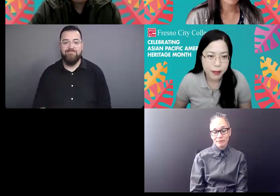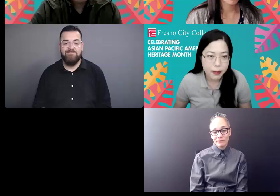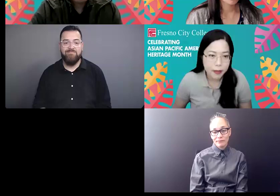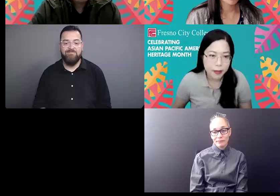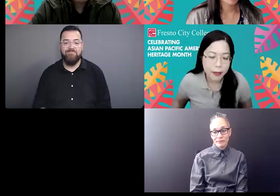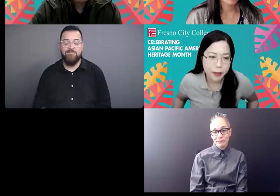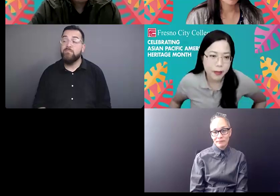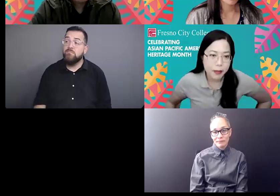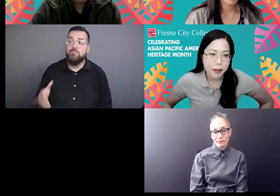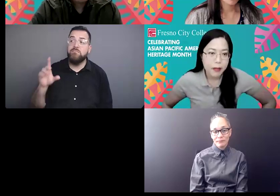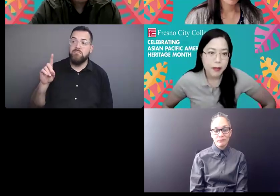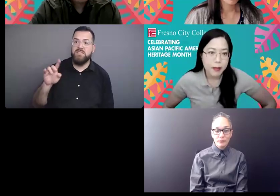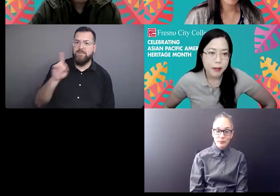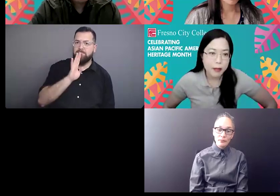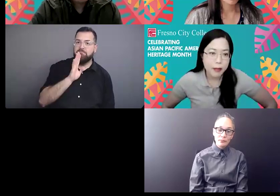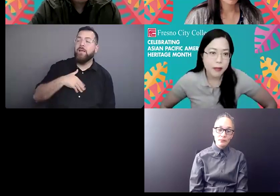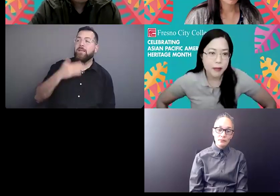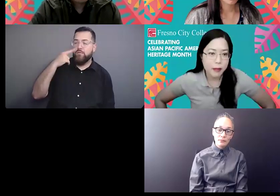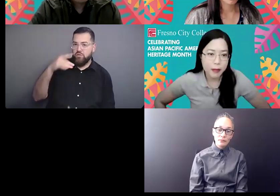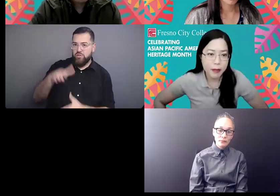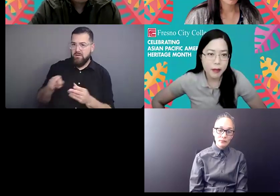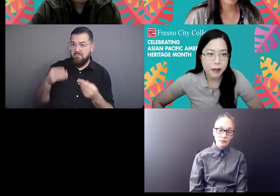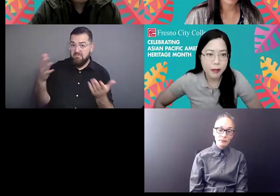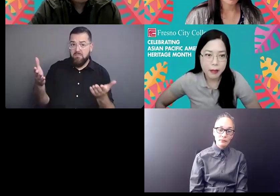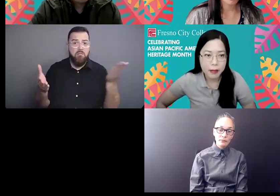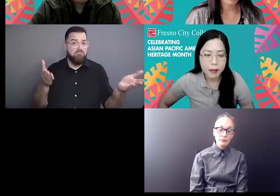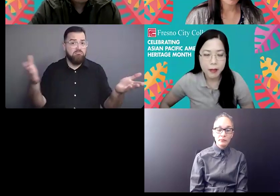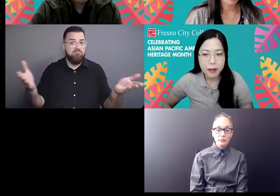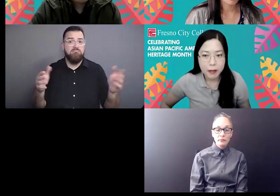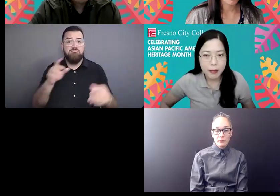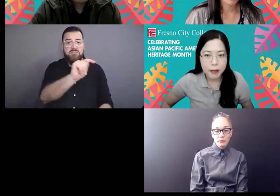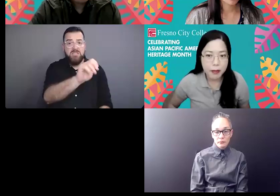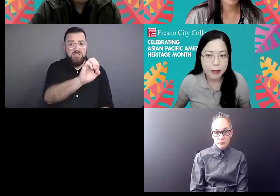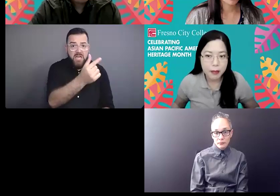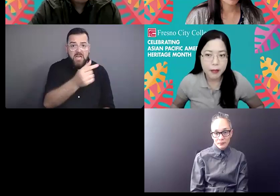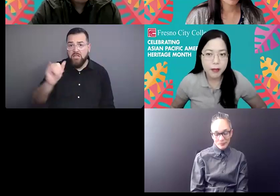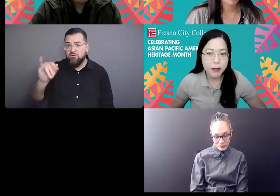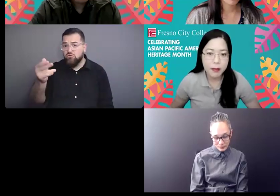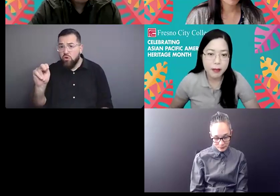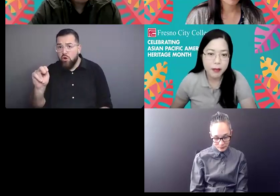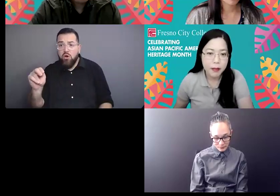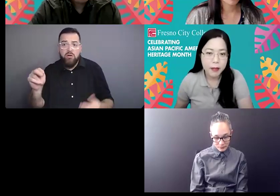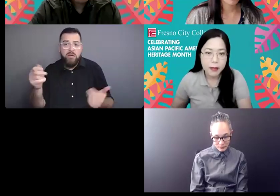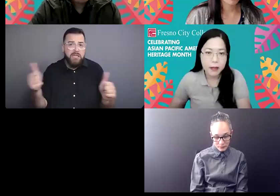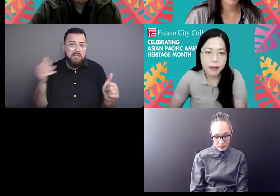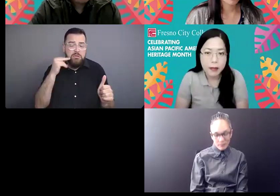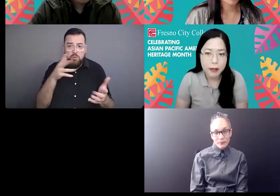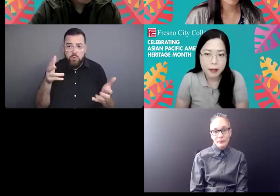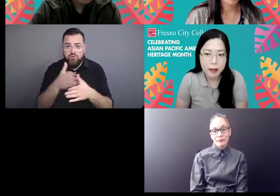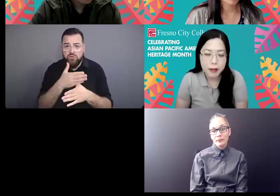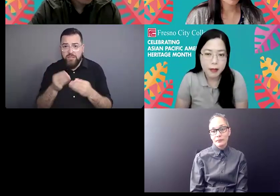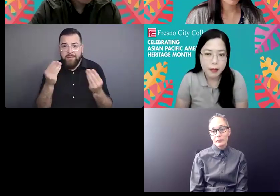Yeah, thanks for sharing, Lorraine. Tang or John, do you two have anything you want to share with us regarding this?